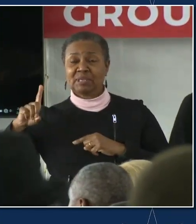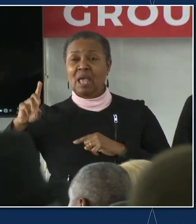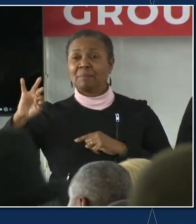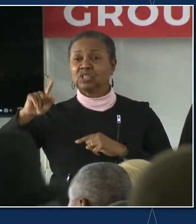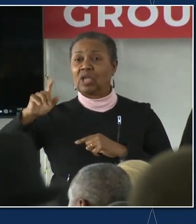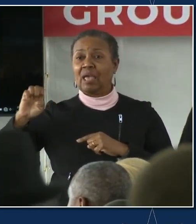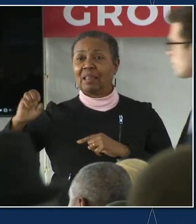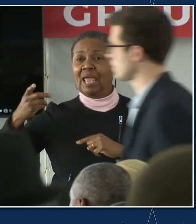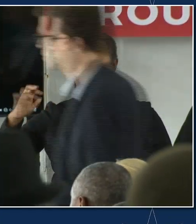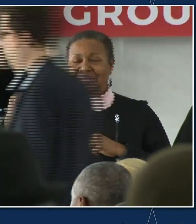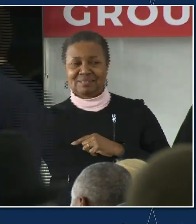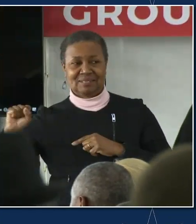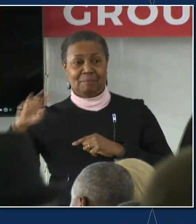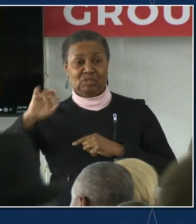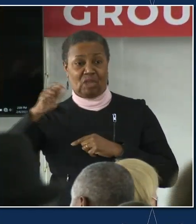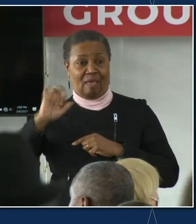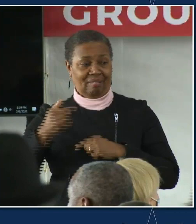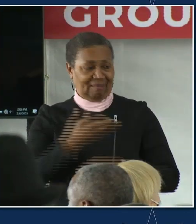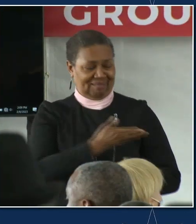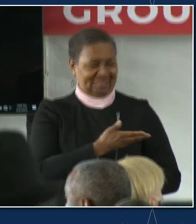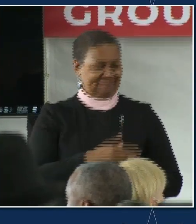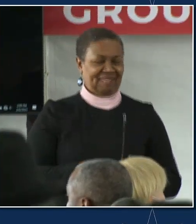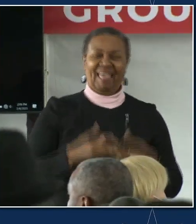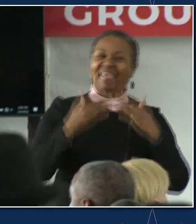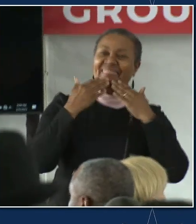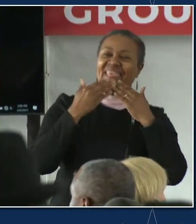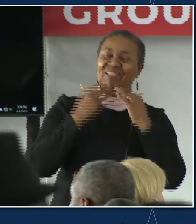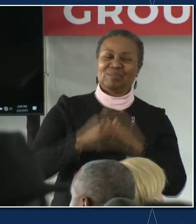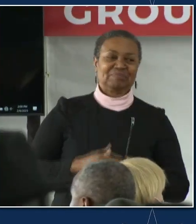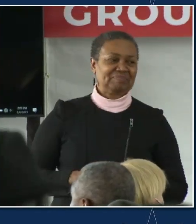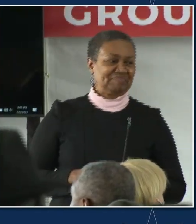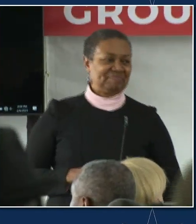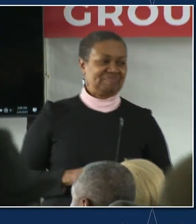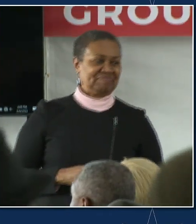Michelle Harris. Michelle? Thank you. So